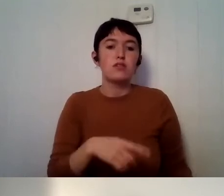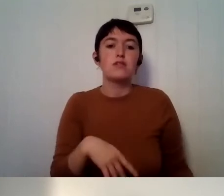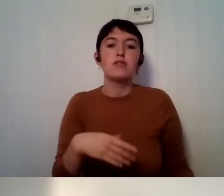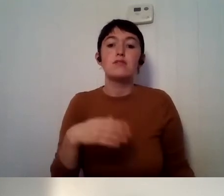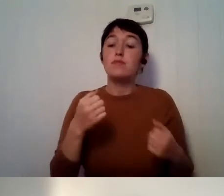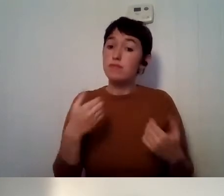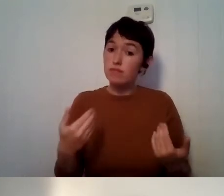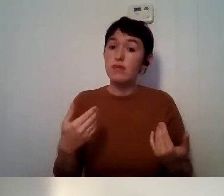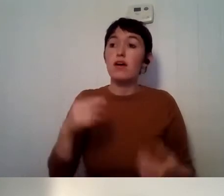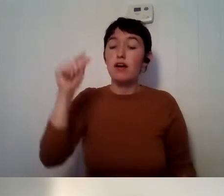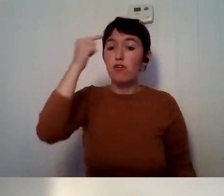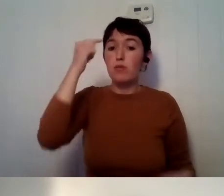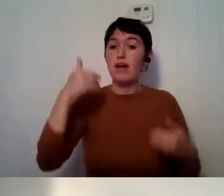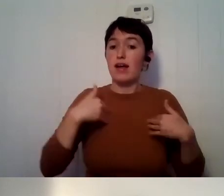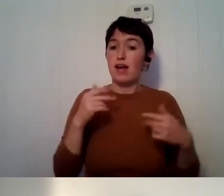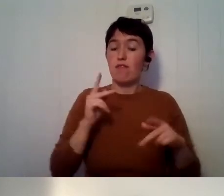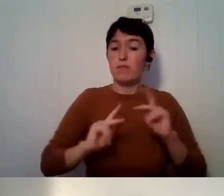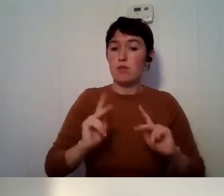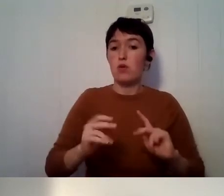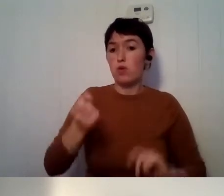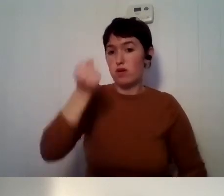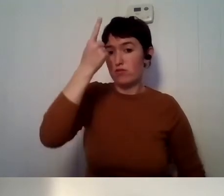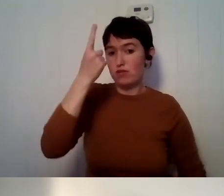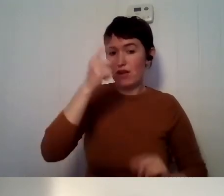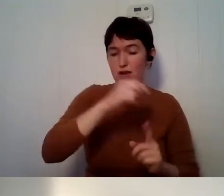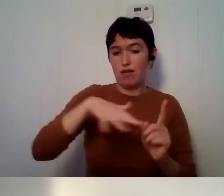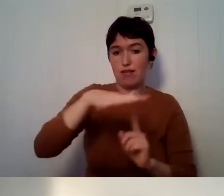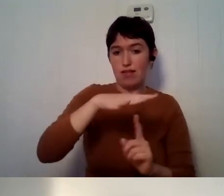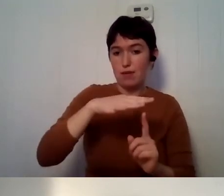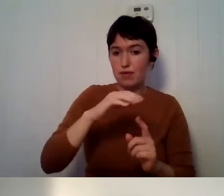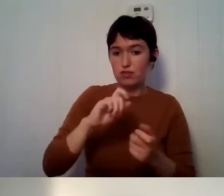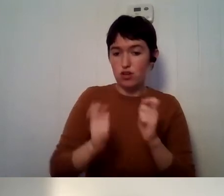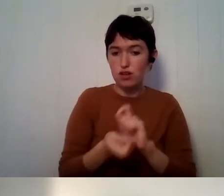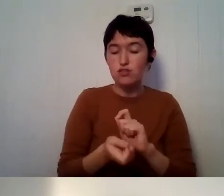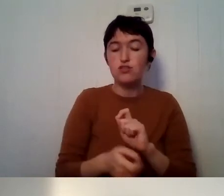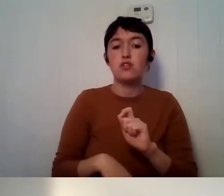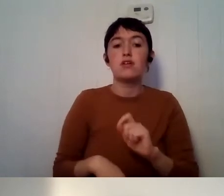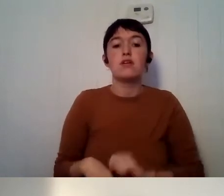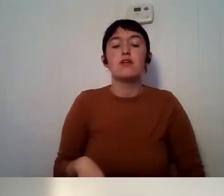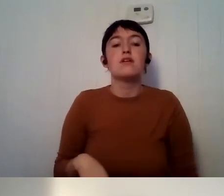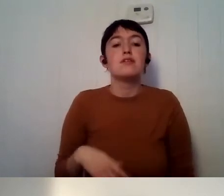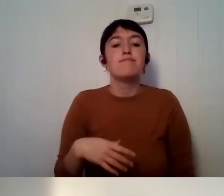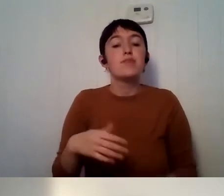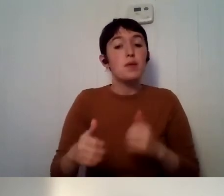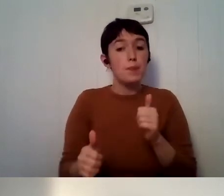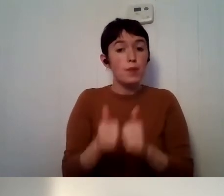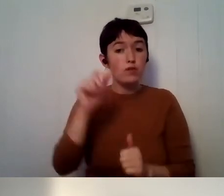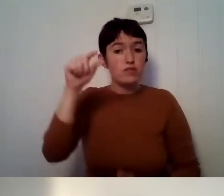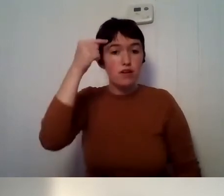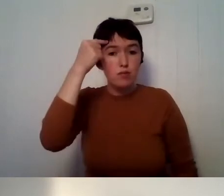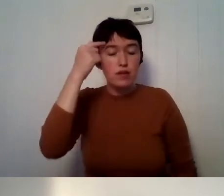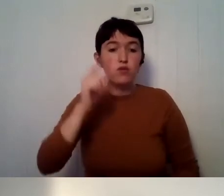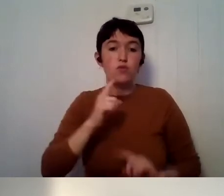around climate change. But what is interesting is that most governments are reactive, and they react to